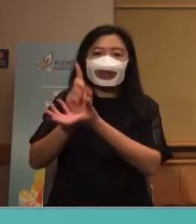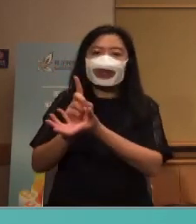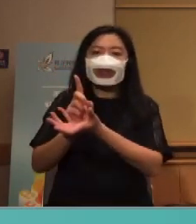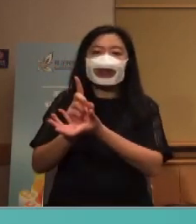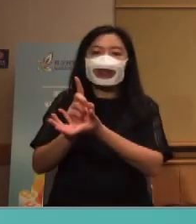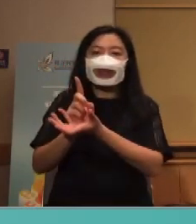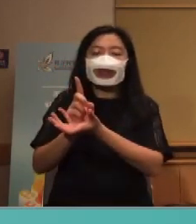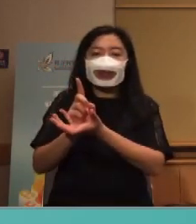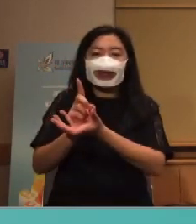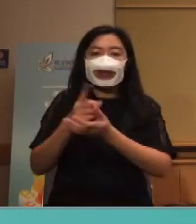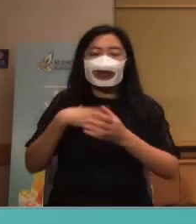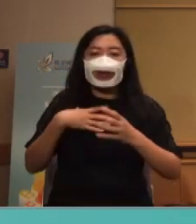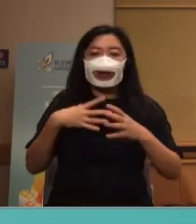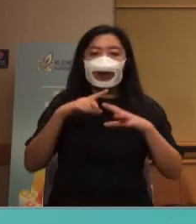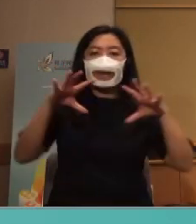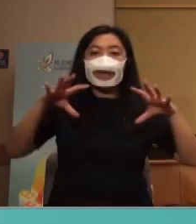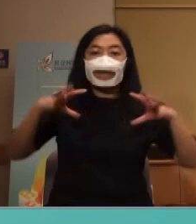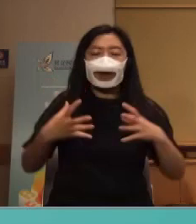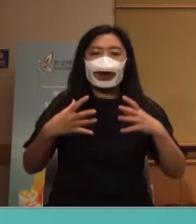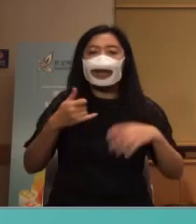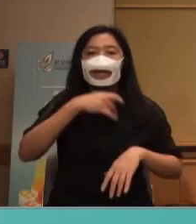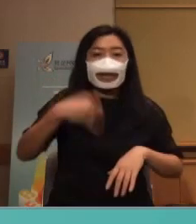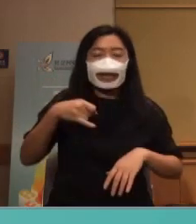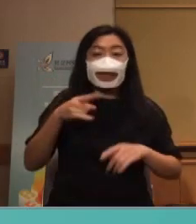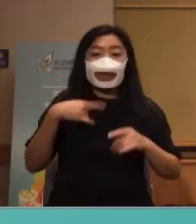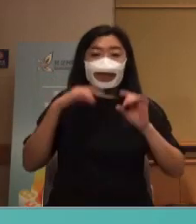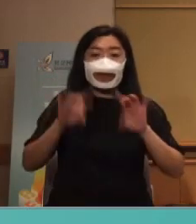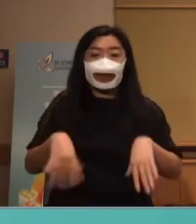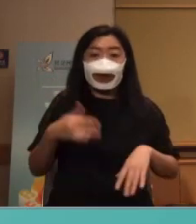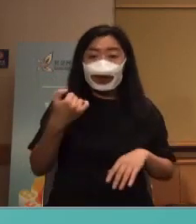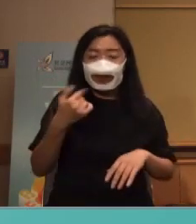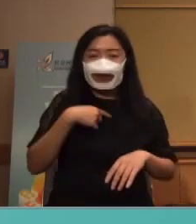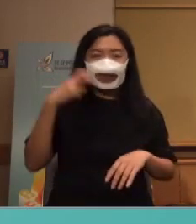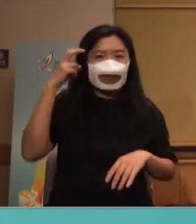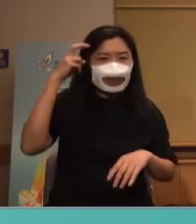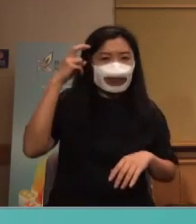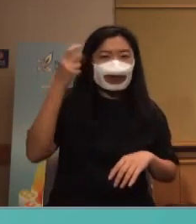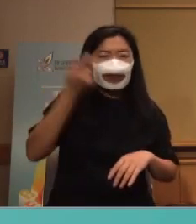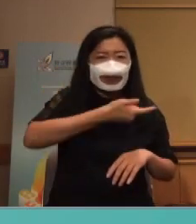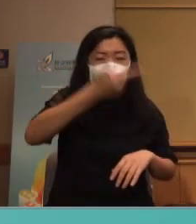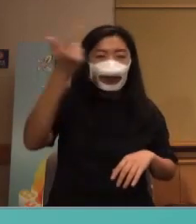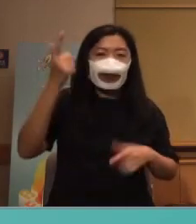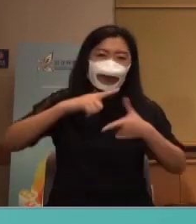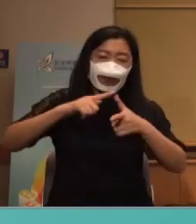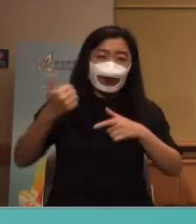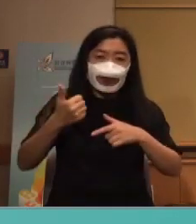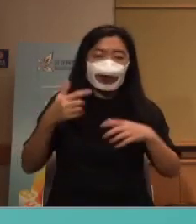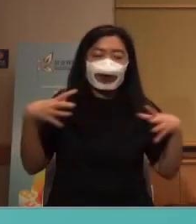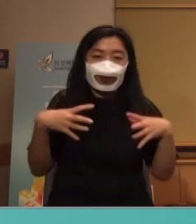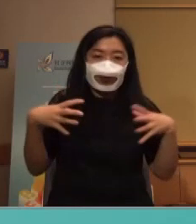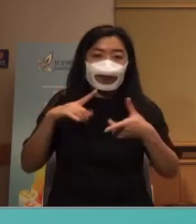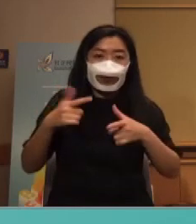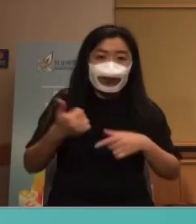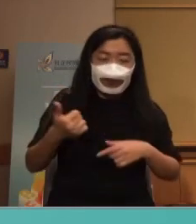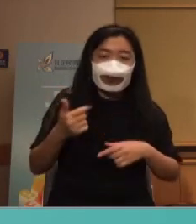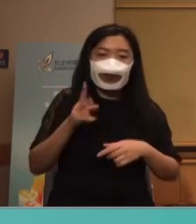Let's think, is there any other way we can include more people? At this moment, maybe not 100%. It's like,